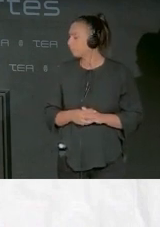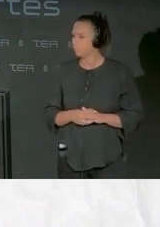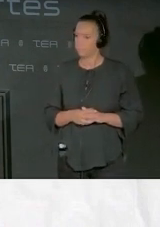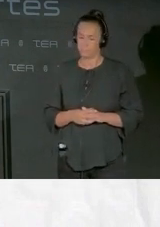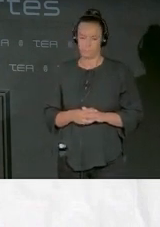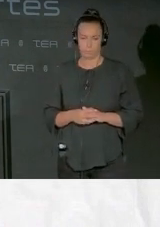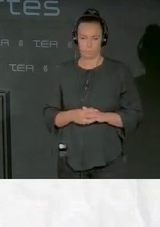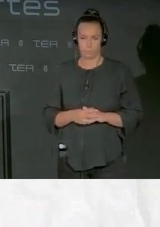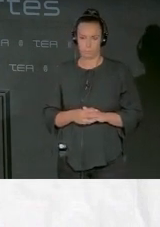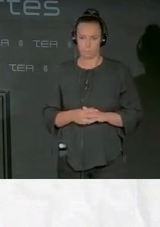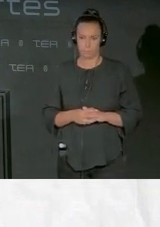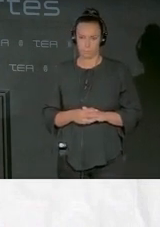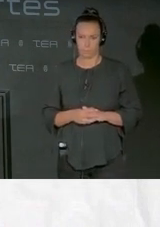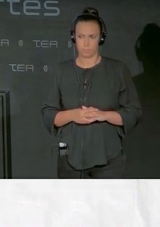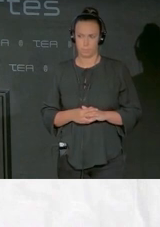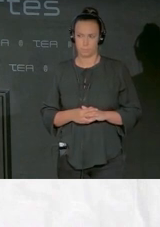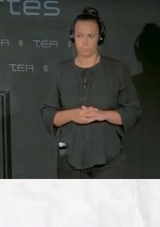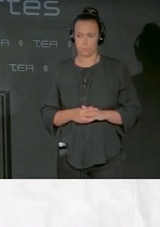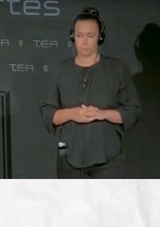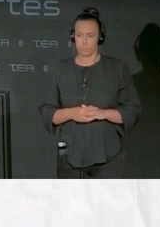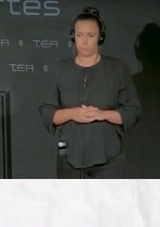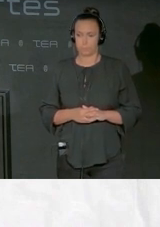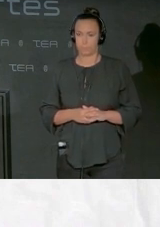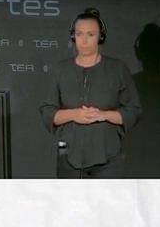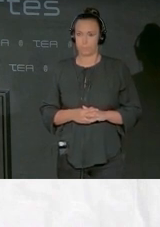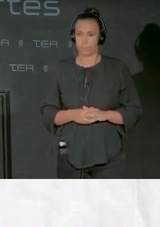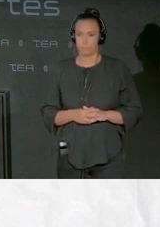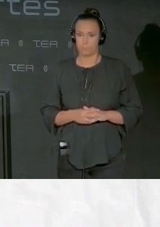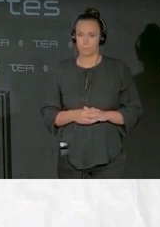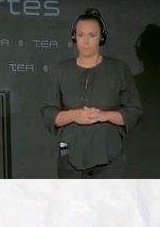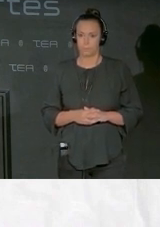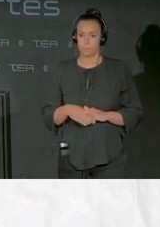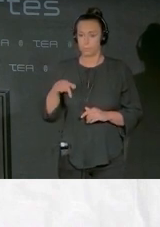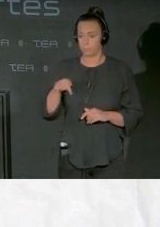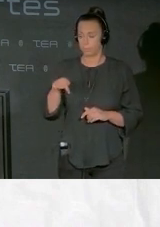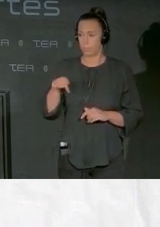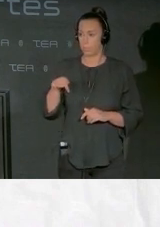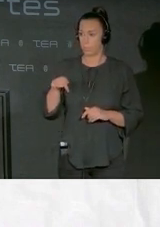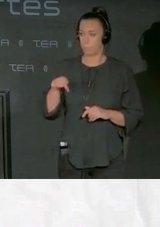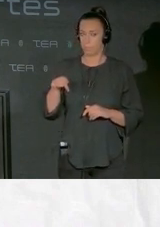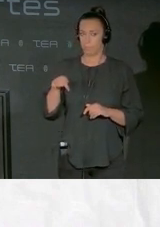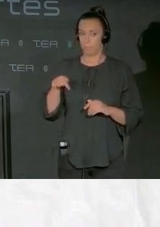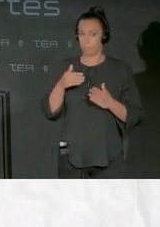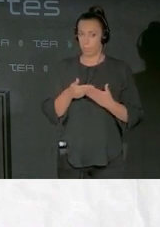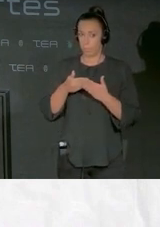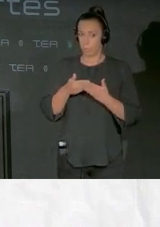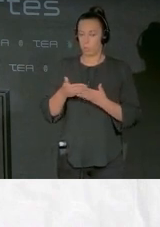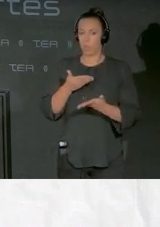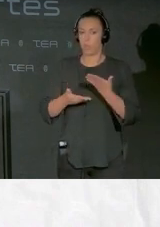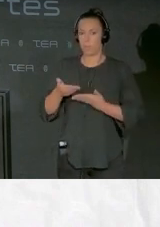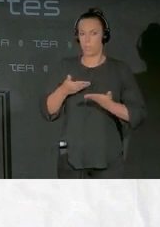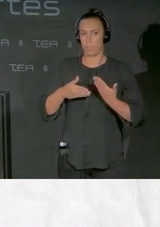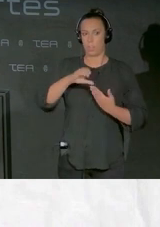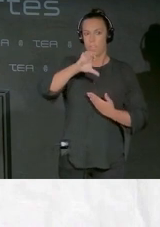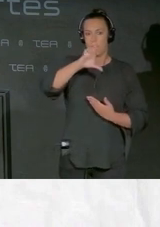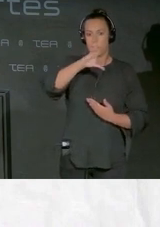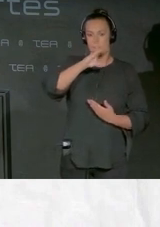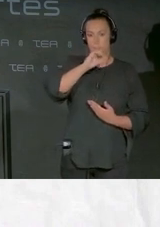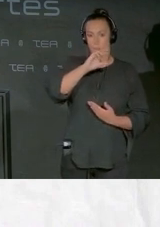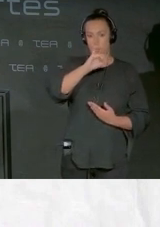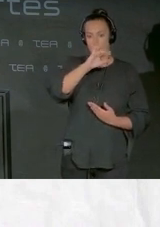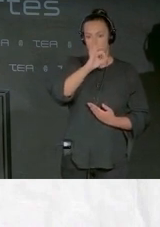this was really a team effort as well between ECORIS, between KA, with the sector that we consulted a lot. So I'm going to run you through some